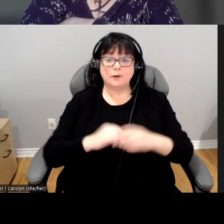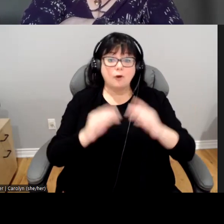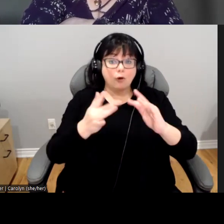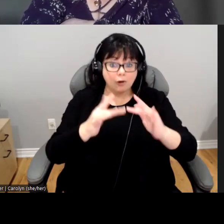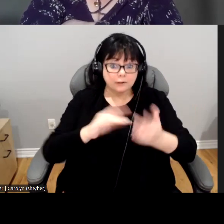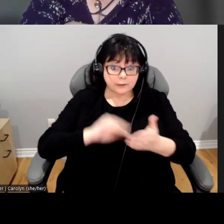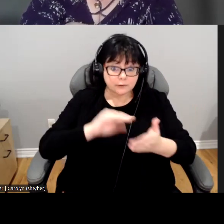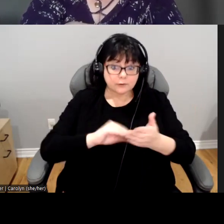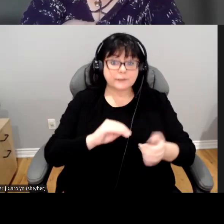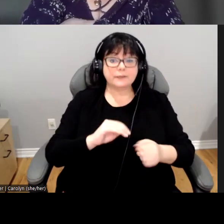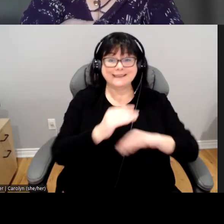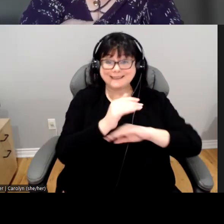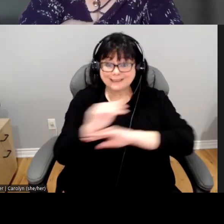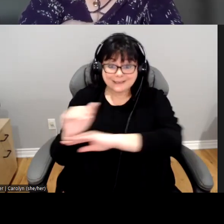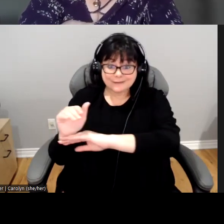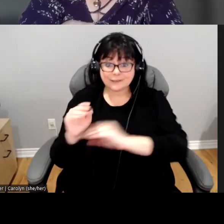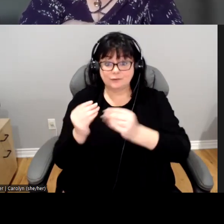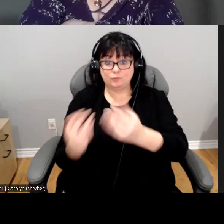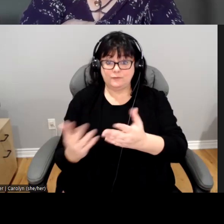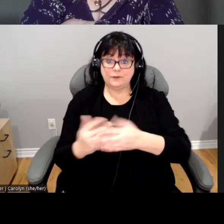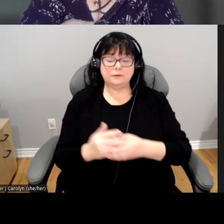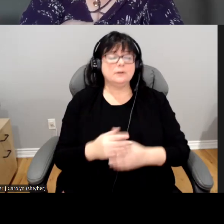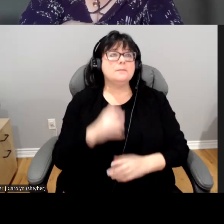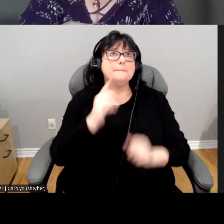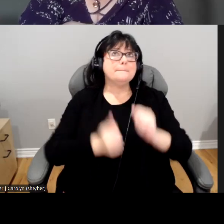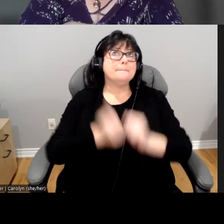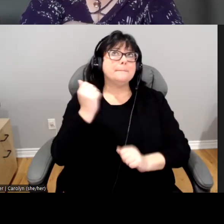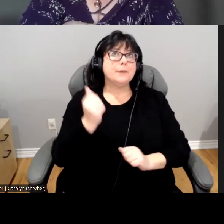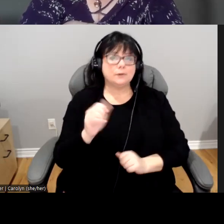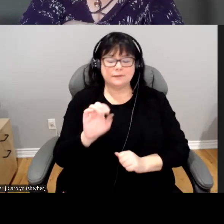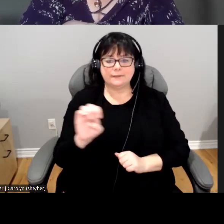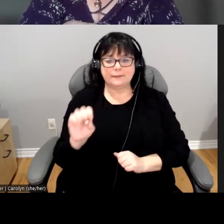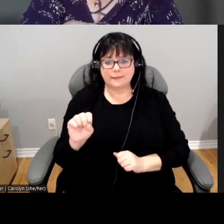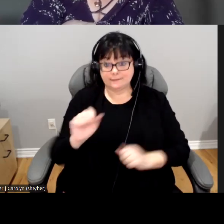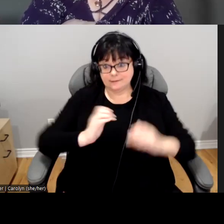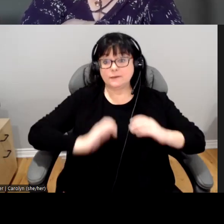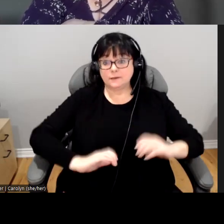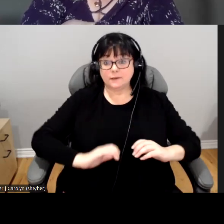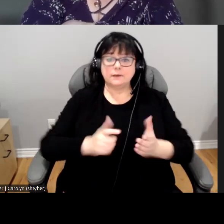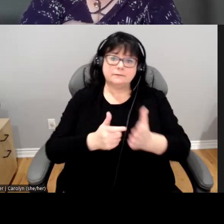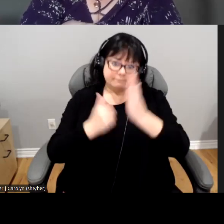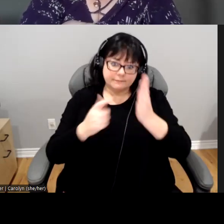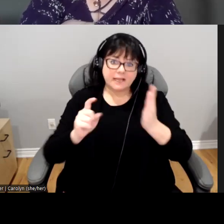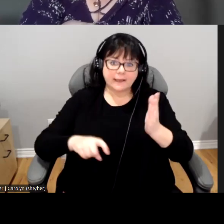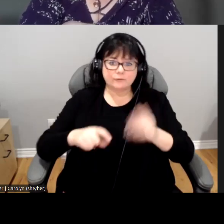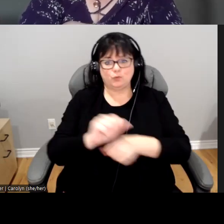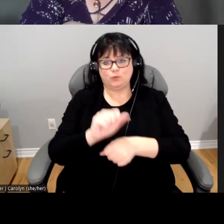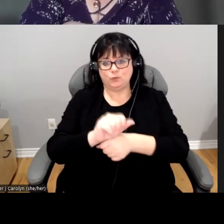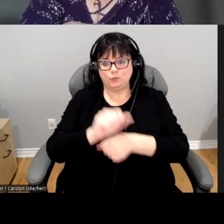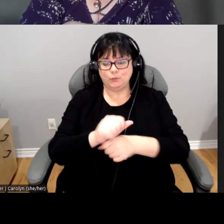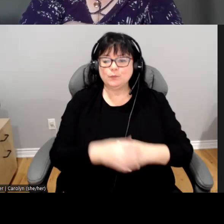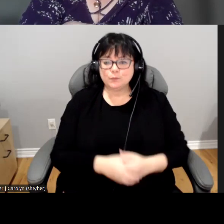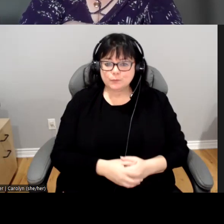need to work. I don't know anybody that is in these predicaments per se